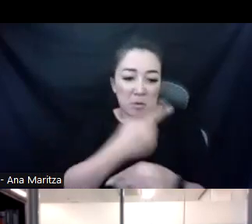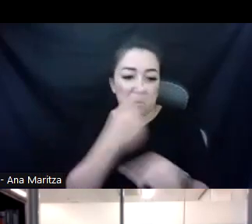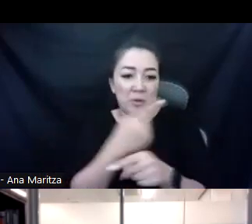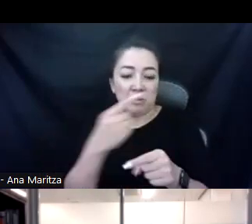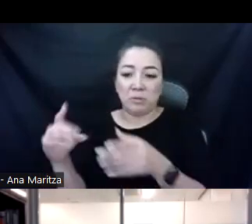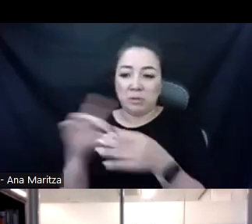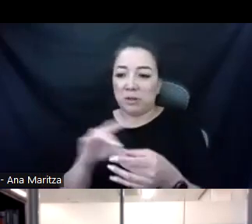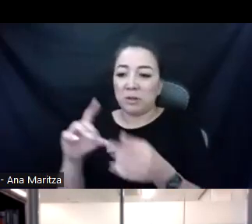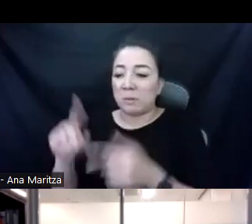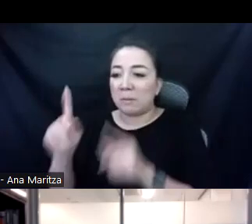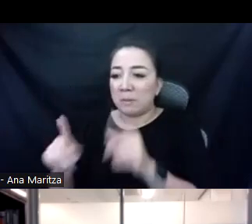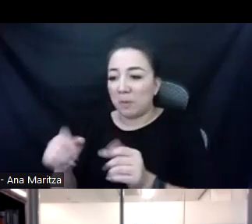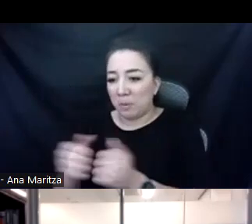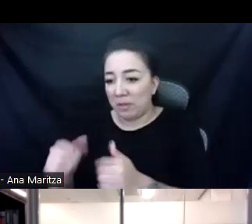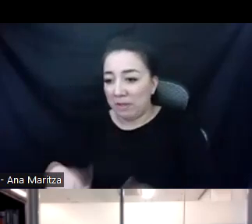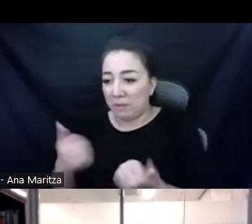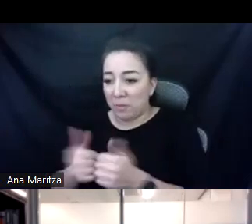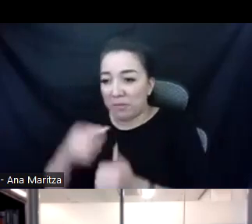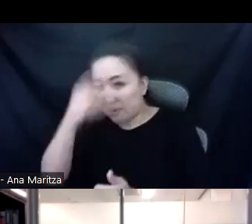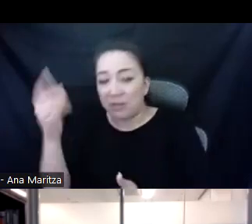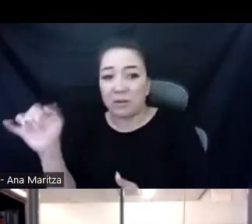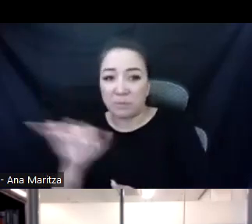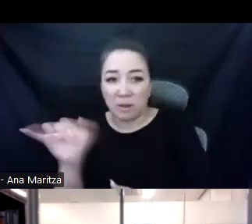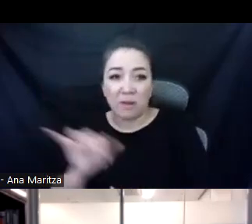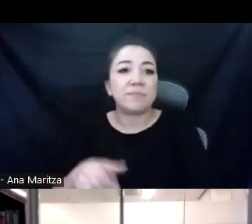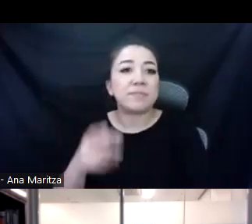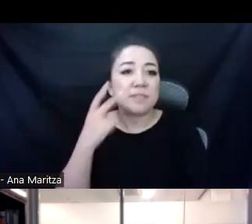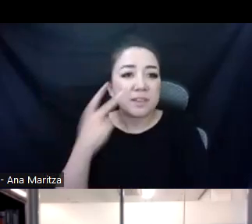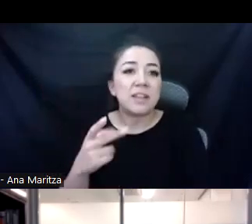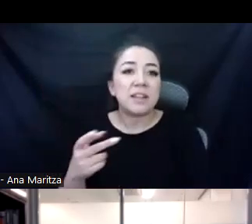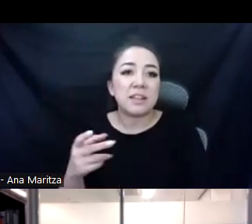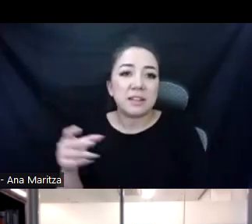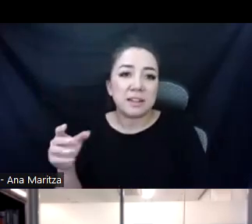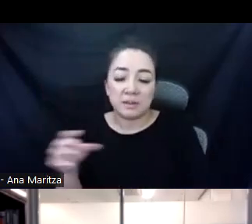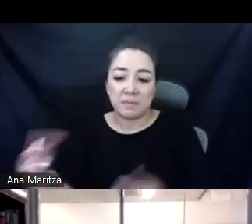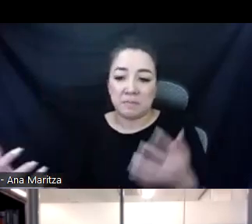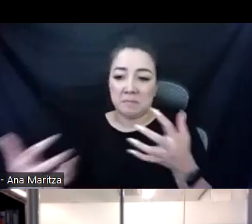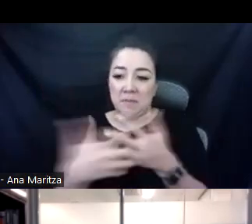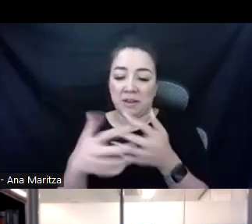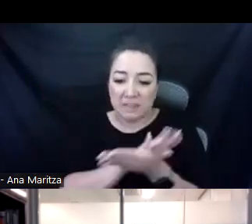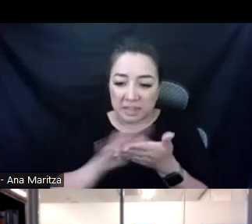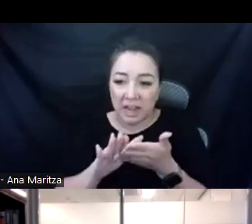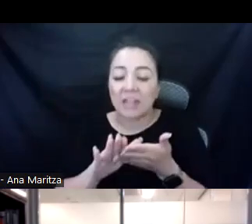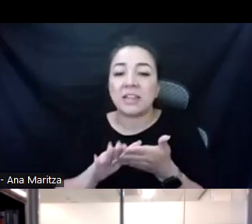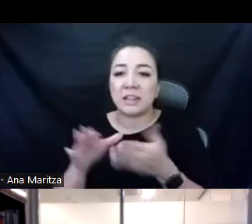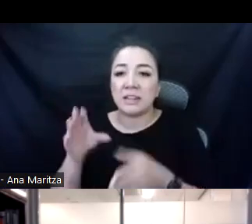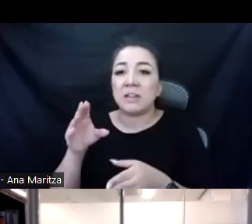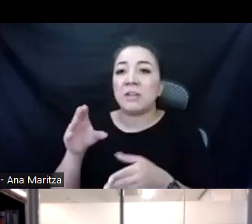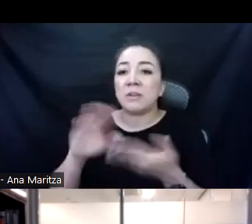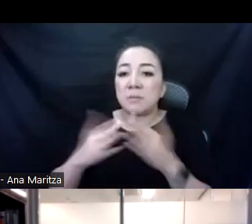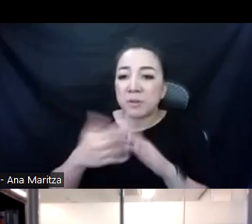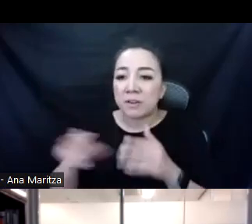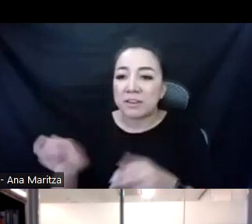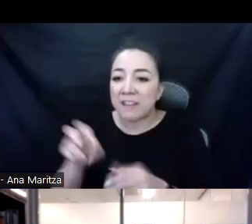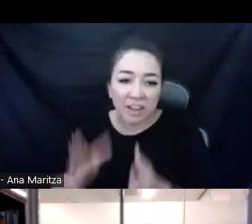living with dementia as well, right? So I see like that fits nicely into like community navigators. Why would we